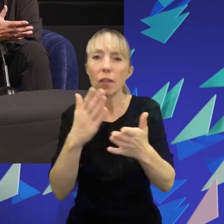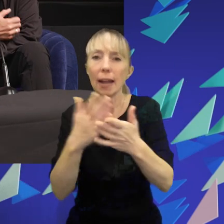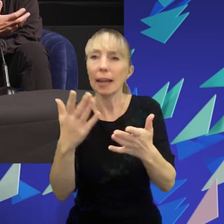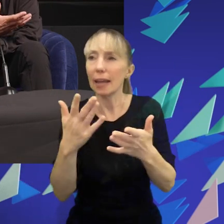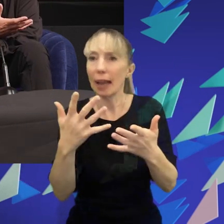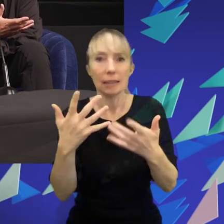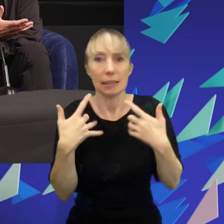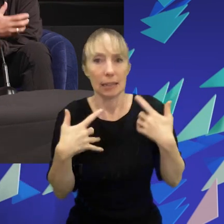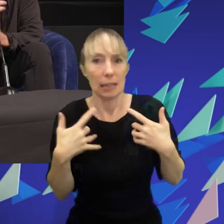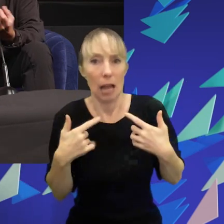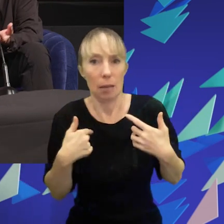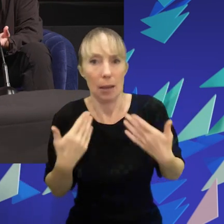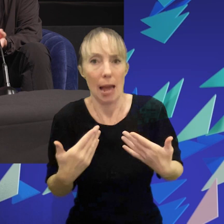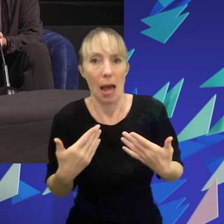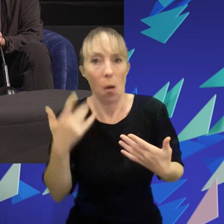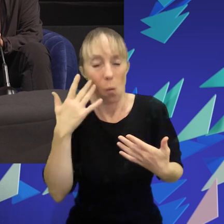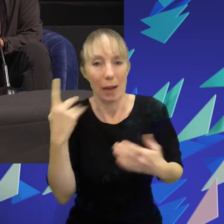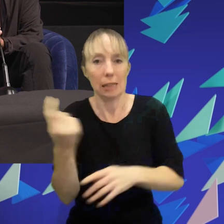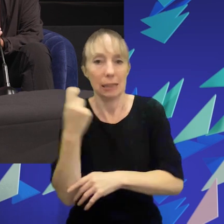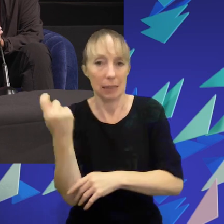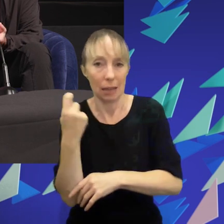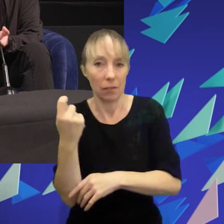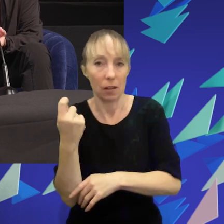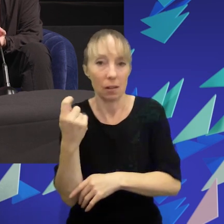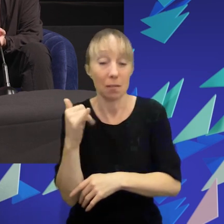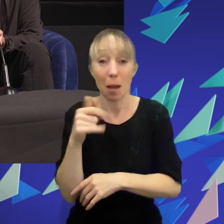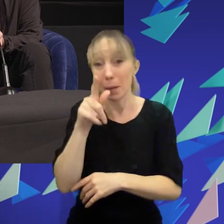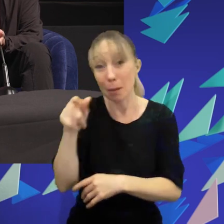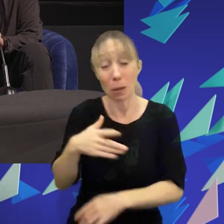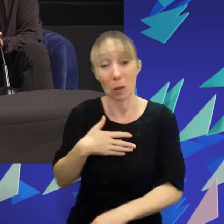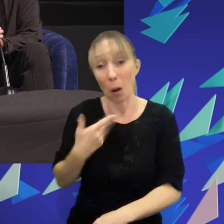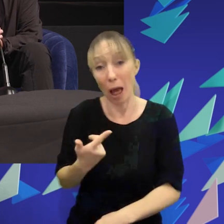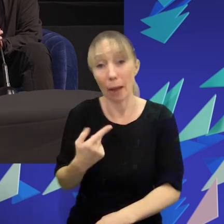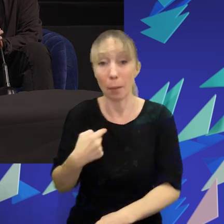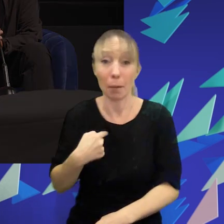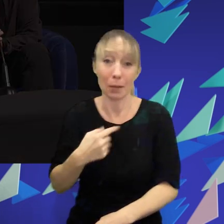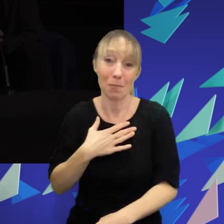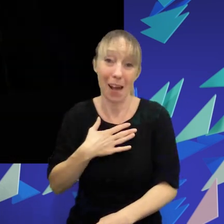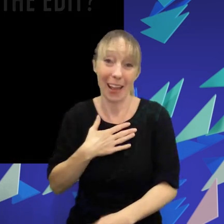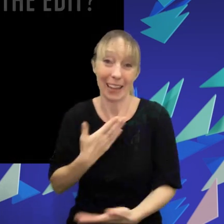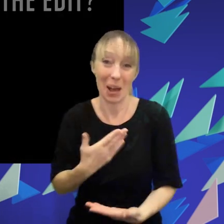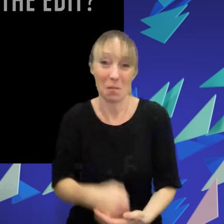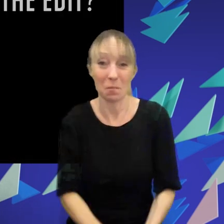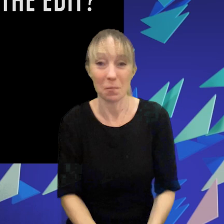exhilarating now. That's what really excites me. When that works, maybe people doesn't like it, but I really like that now.